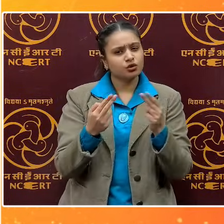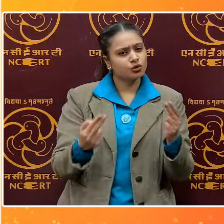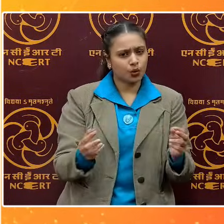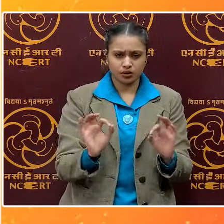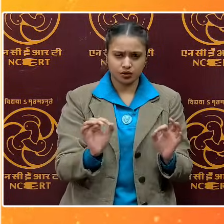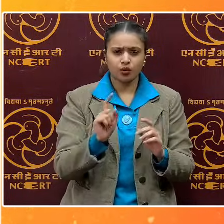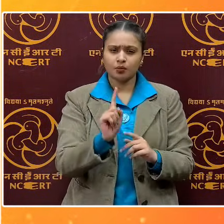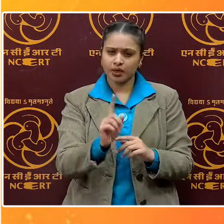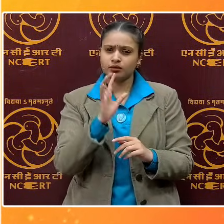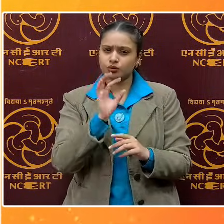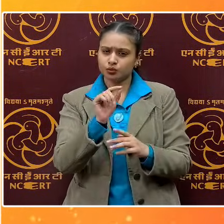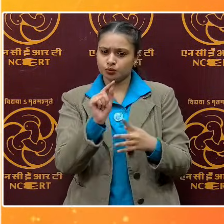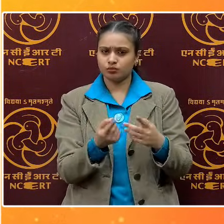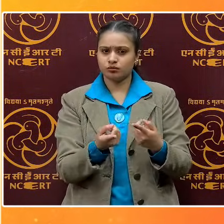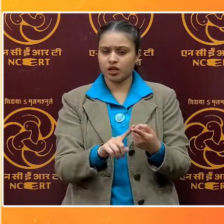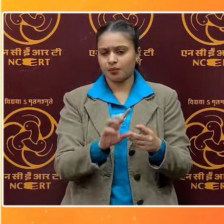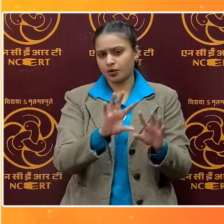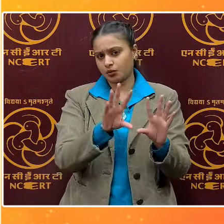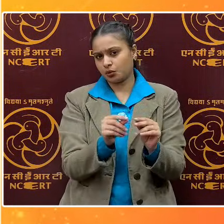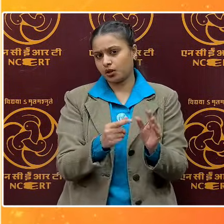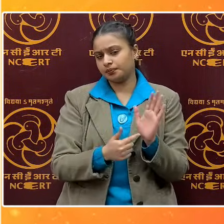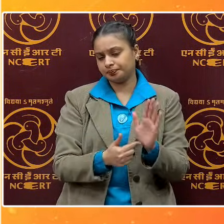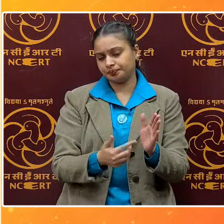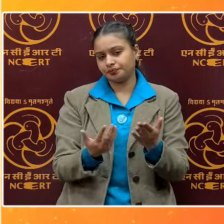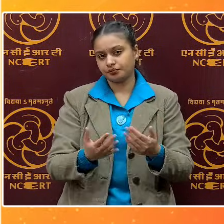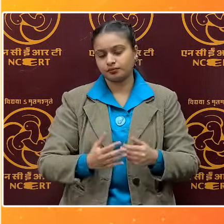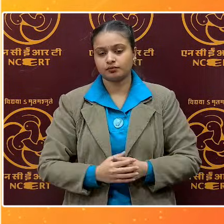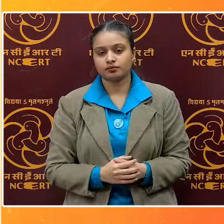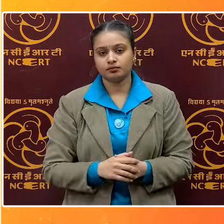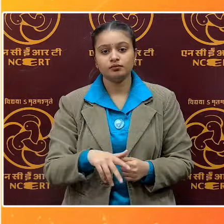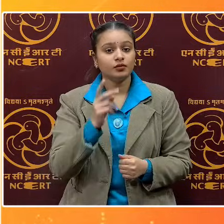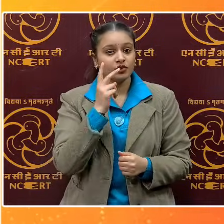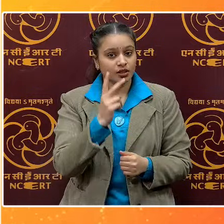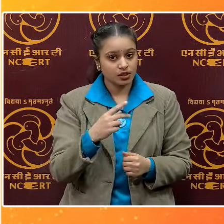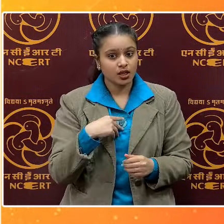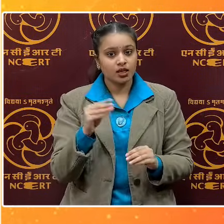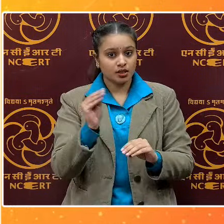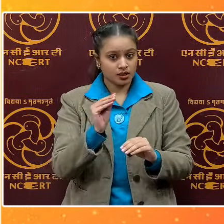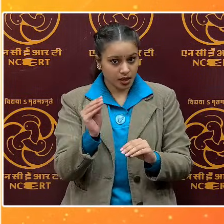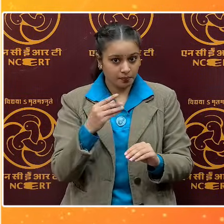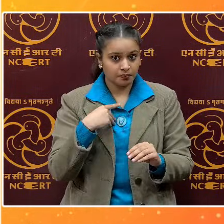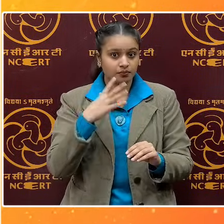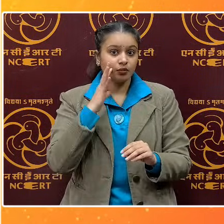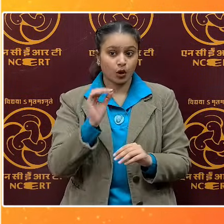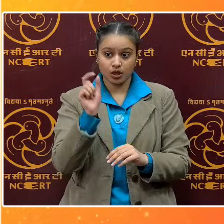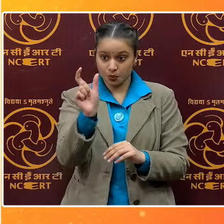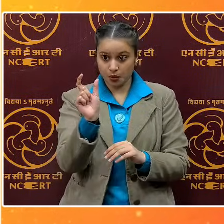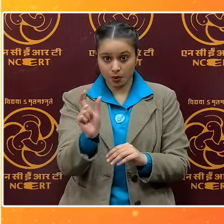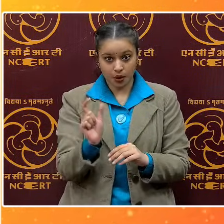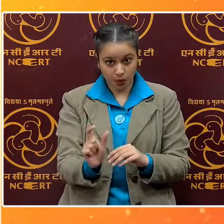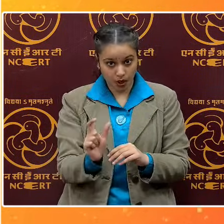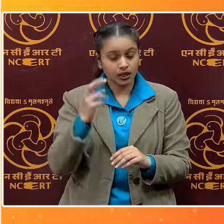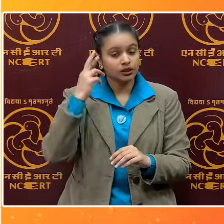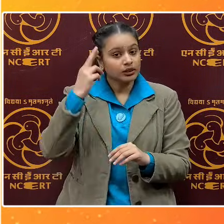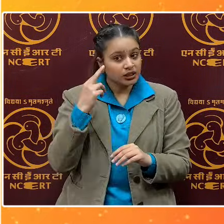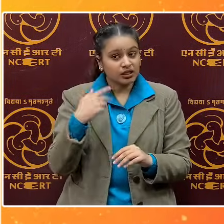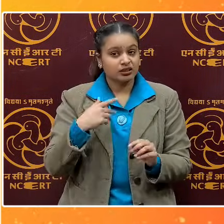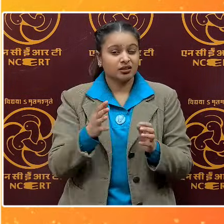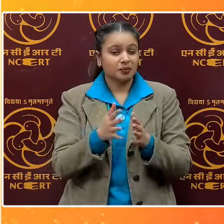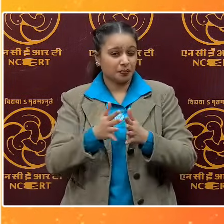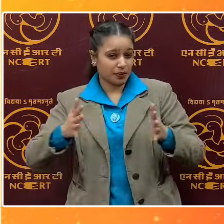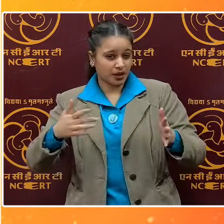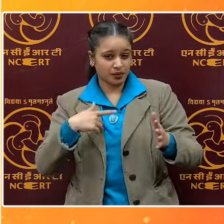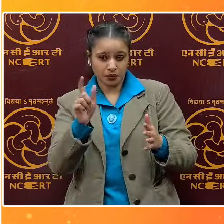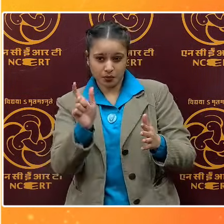facts. All right. Yes. And so we'll see to certain keywords because they are big, long, and